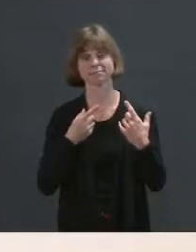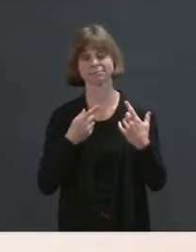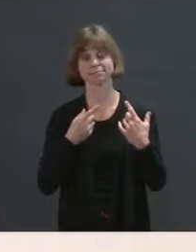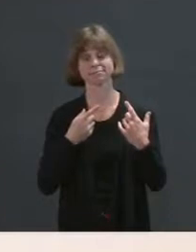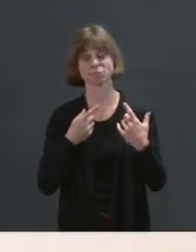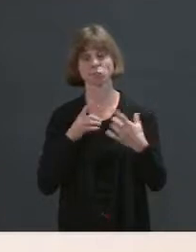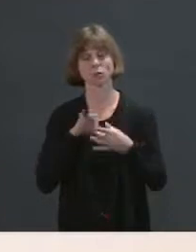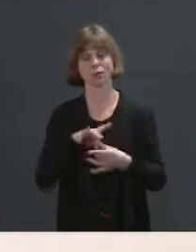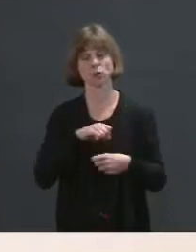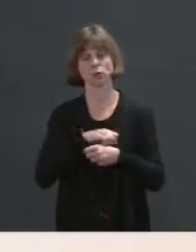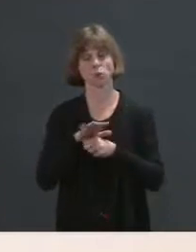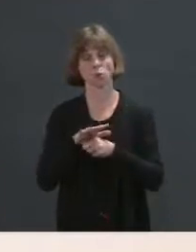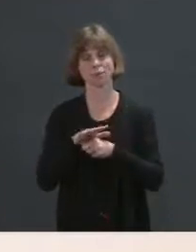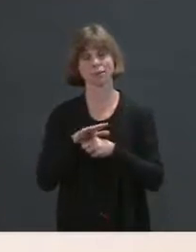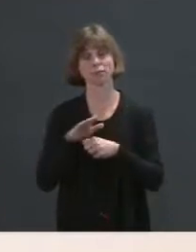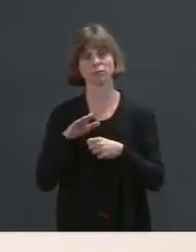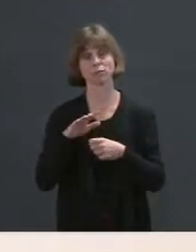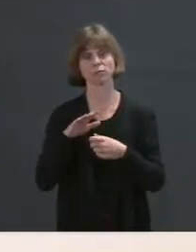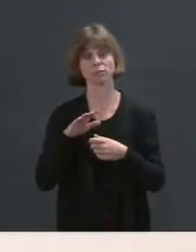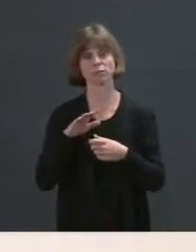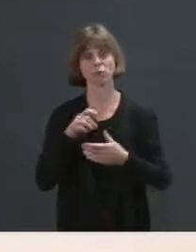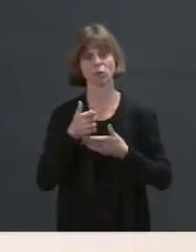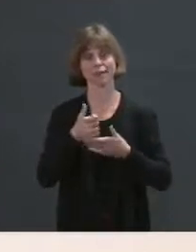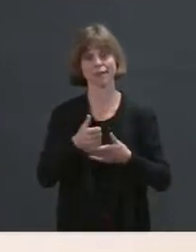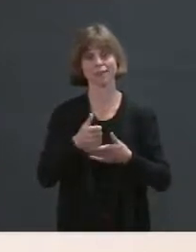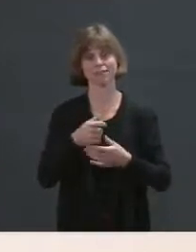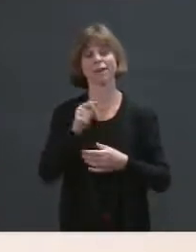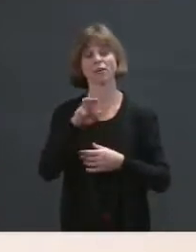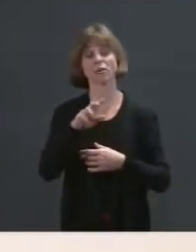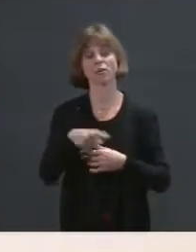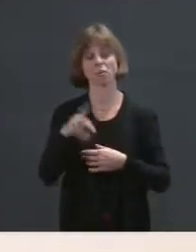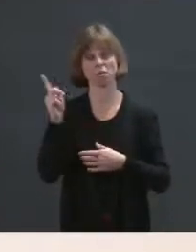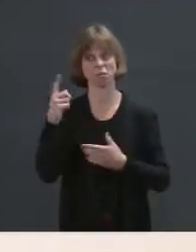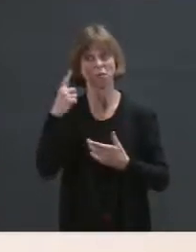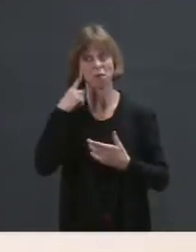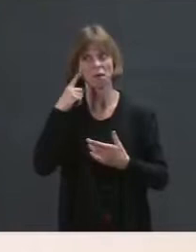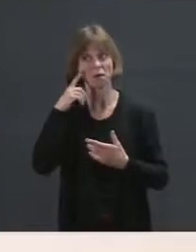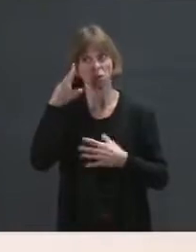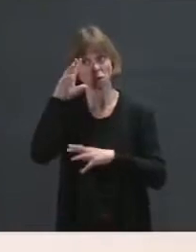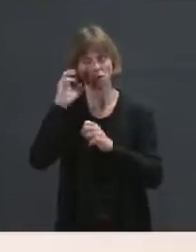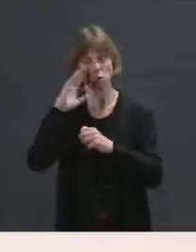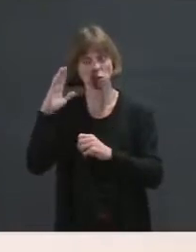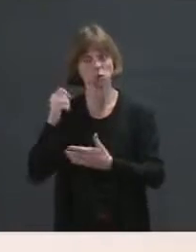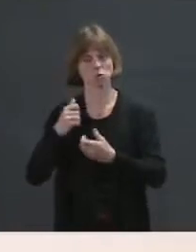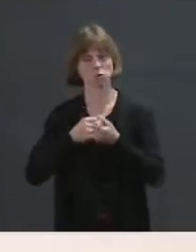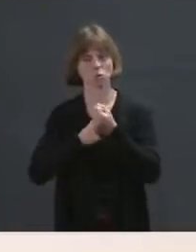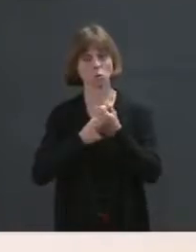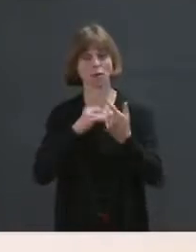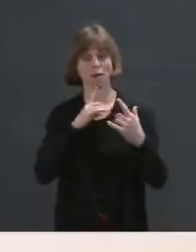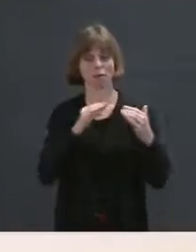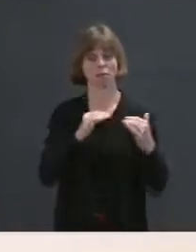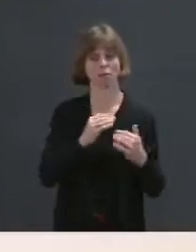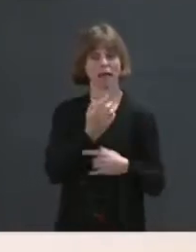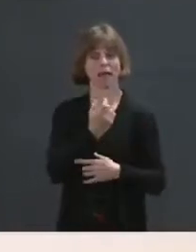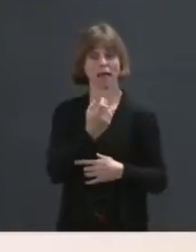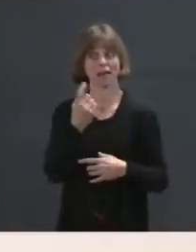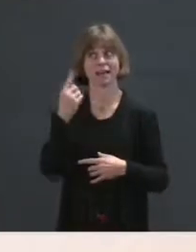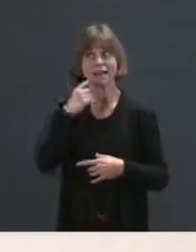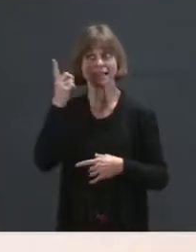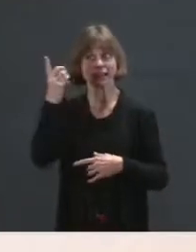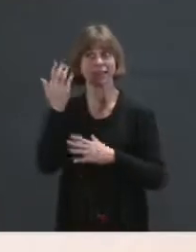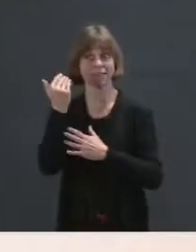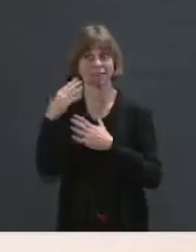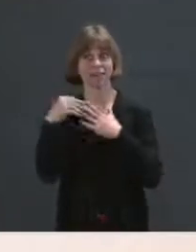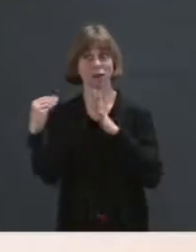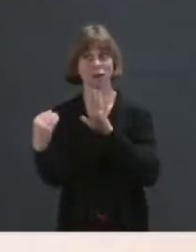below $15? For example, the proposal for an $11 minimum wage. The president put $15 minimum